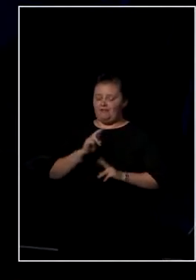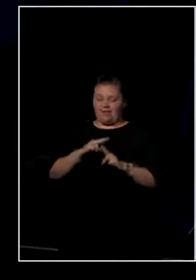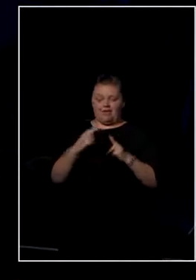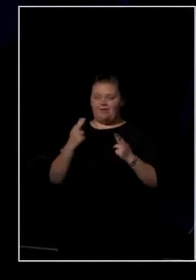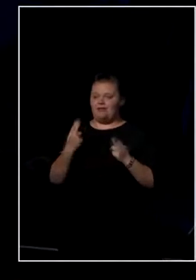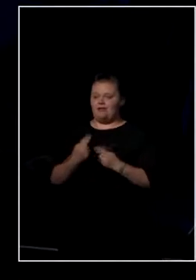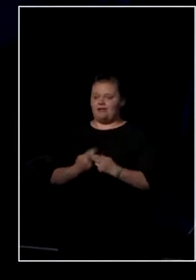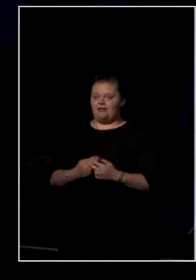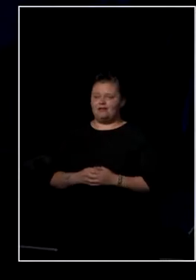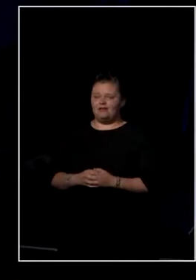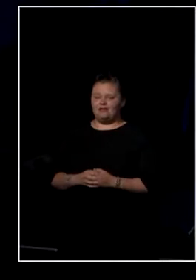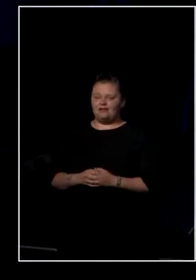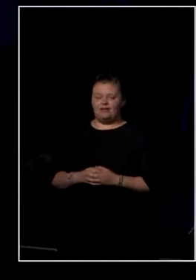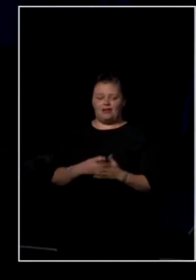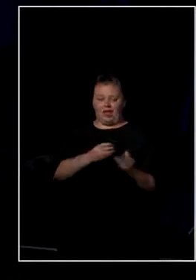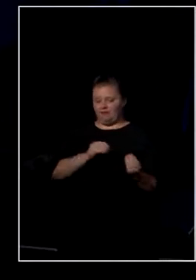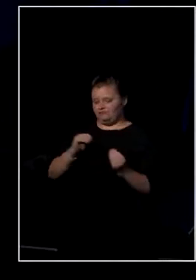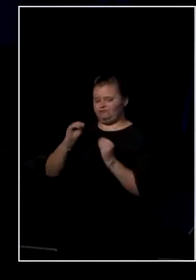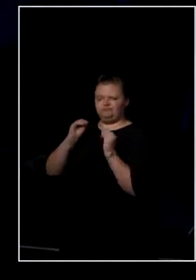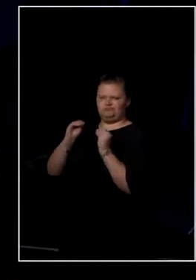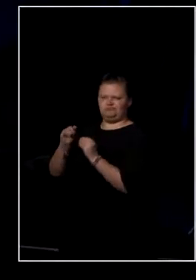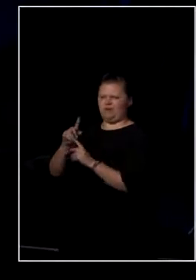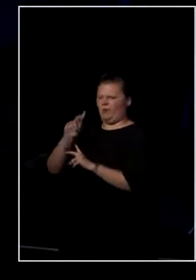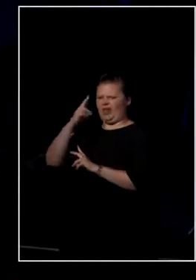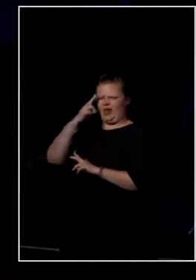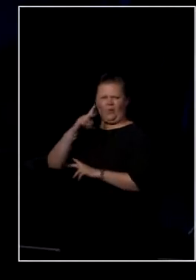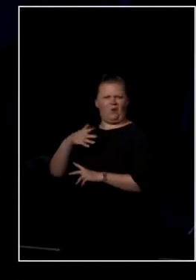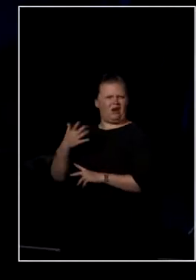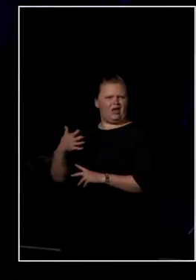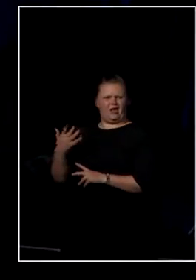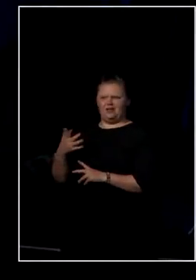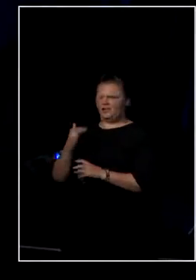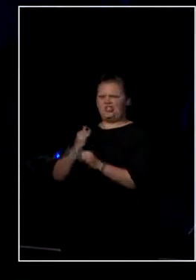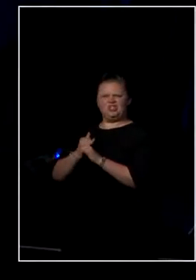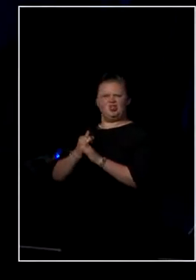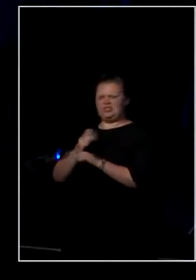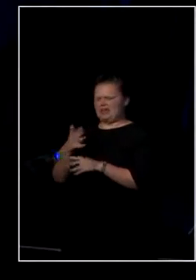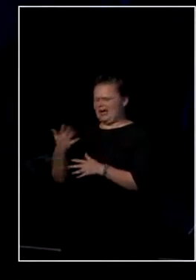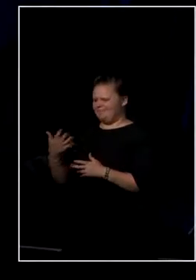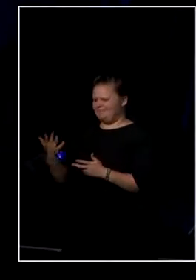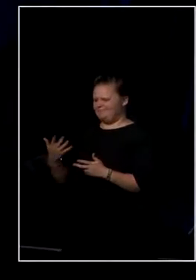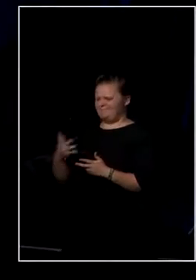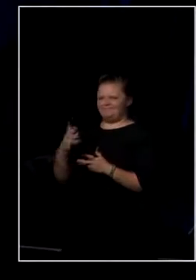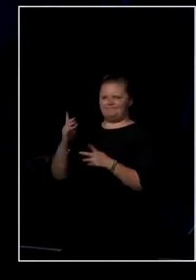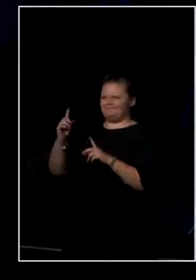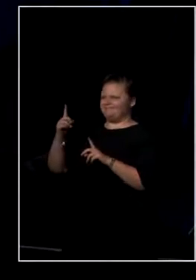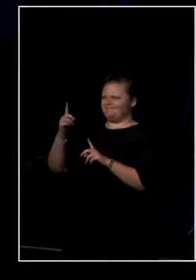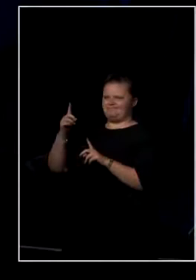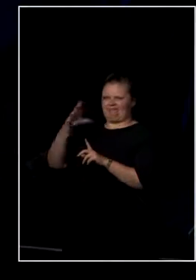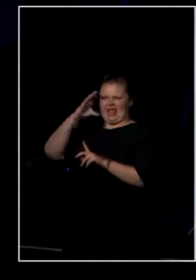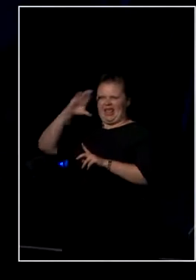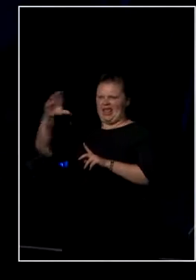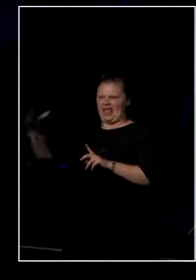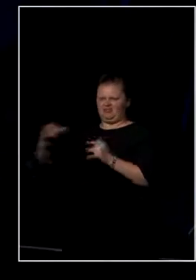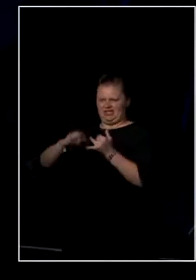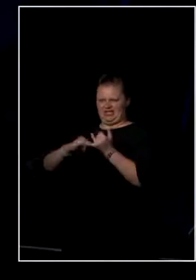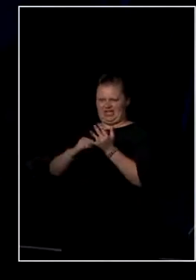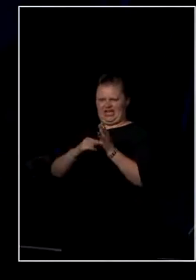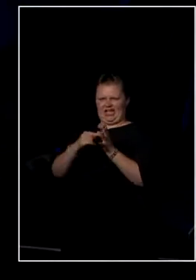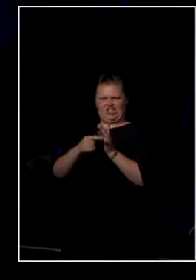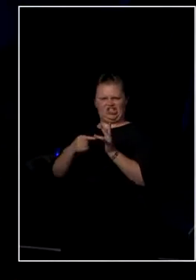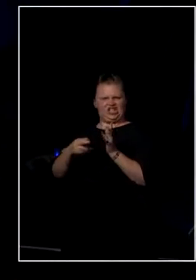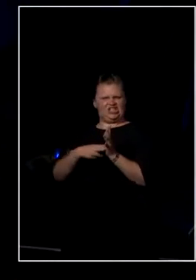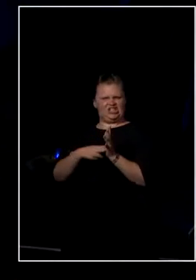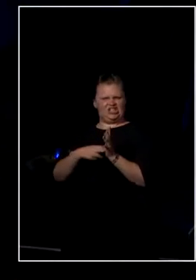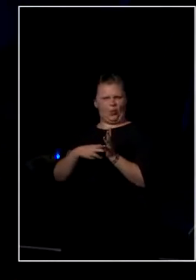from when they were taken off their family and put into these, what are they called? They aren't institutions, but in the outback, stations?